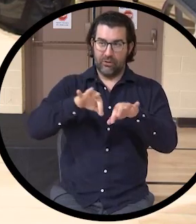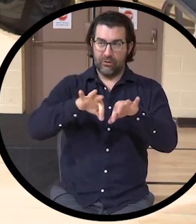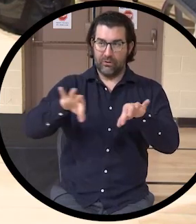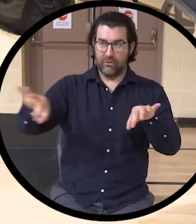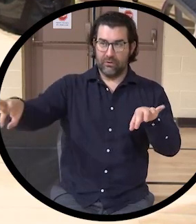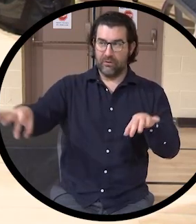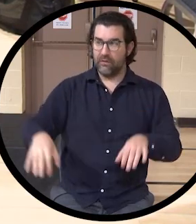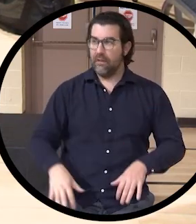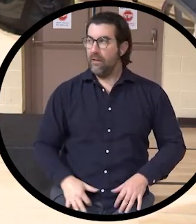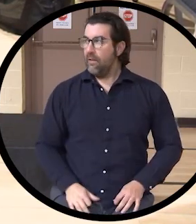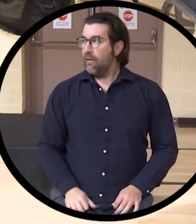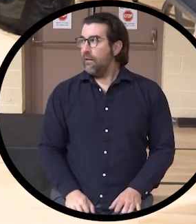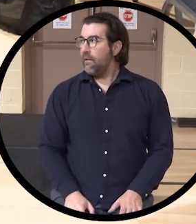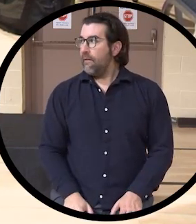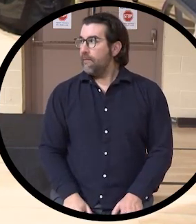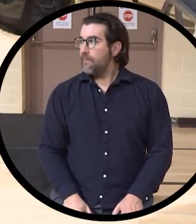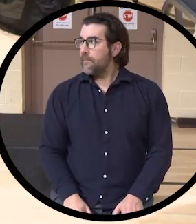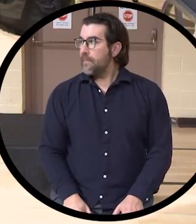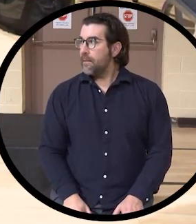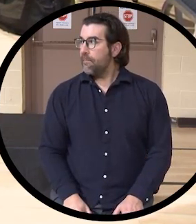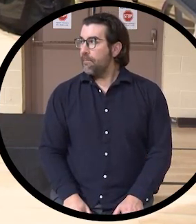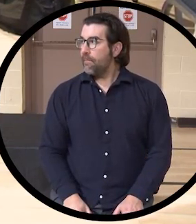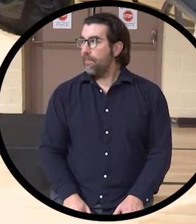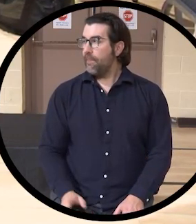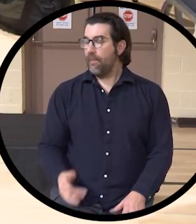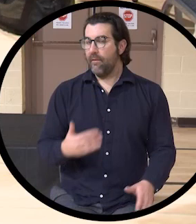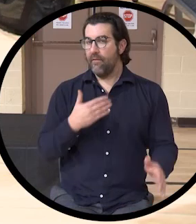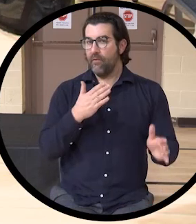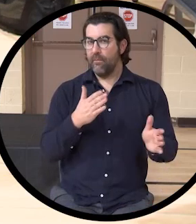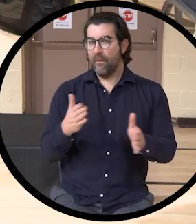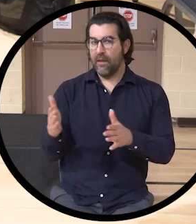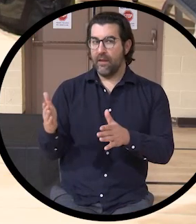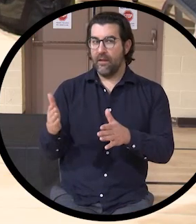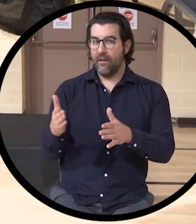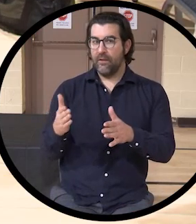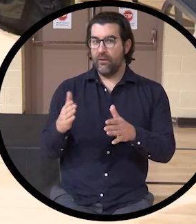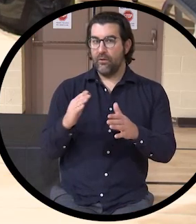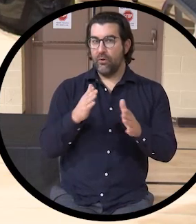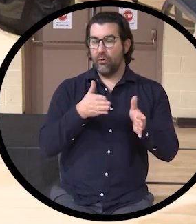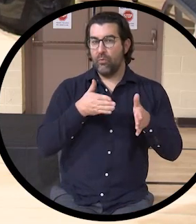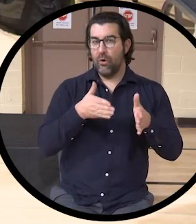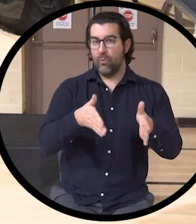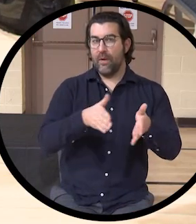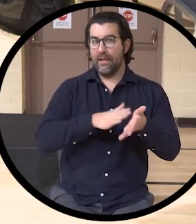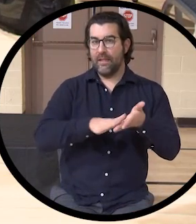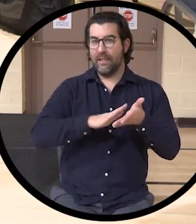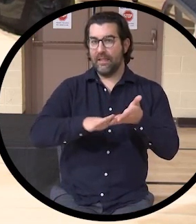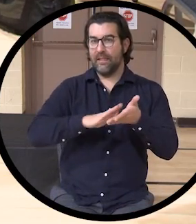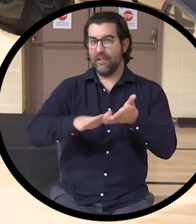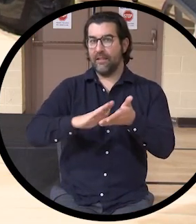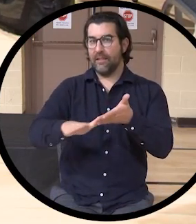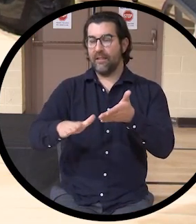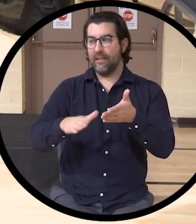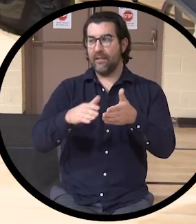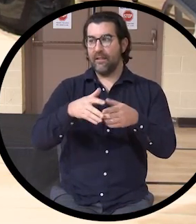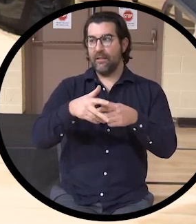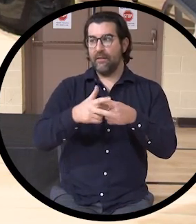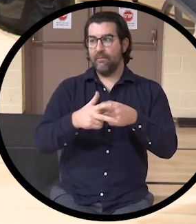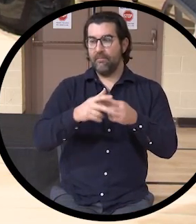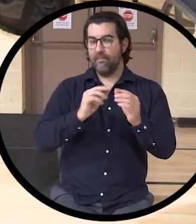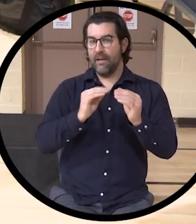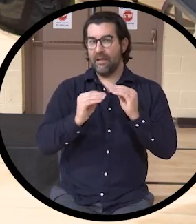For one, is there a plan to increase roadway cleaning and maintenance as part of this